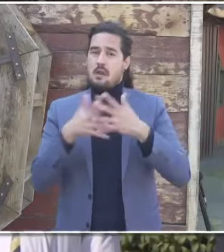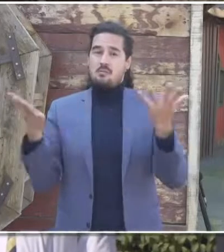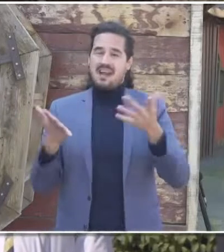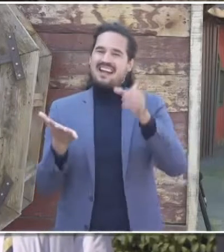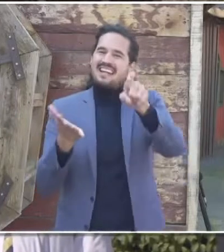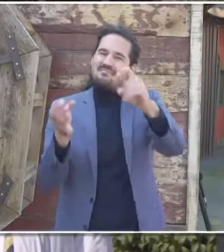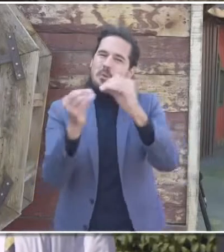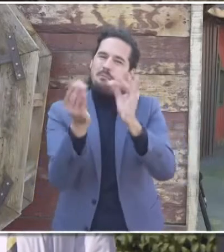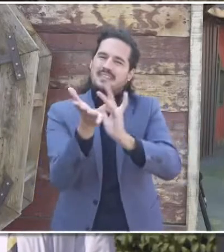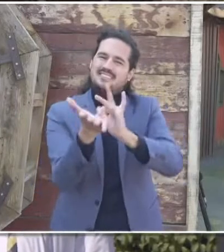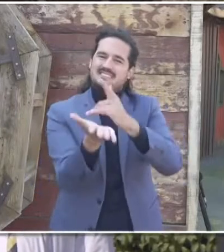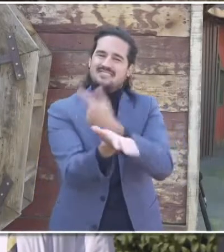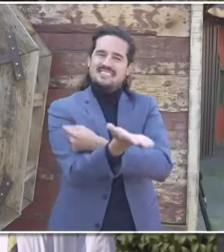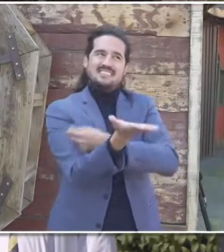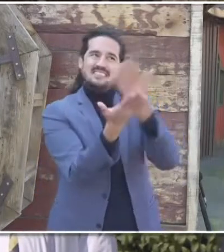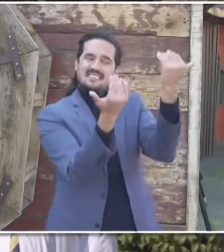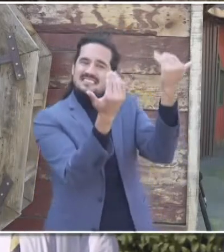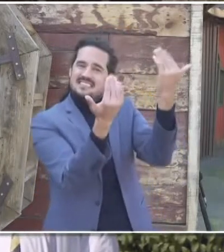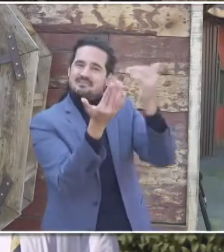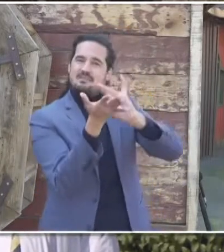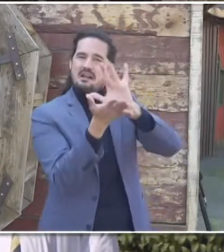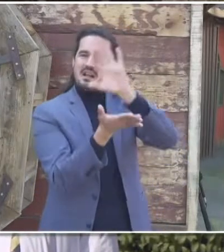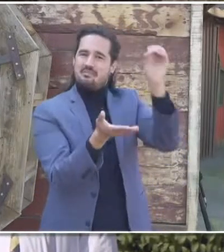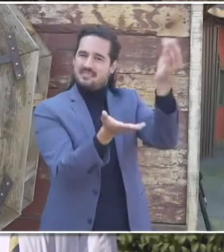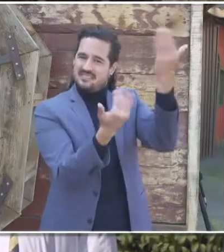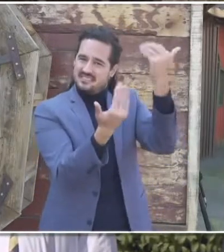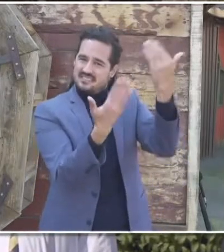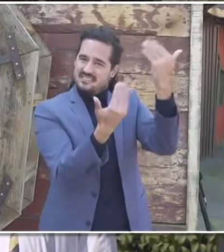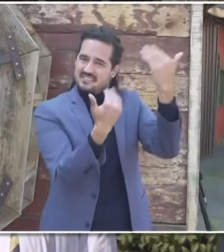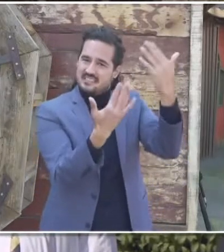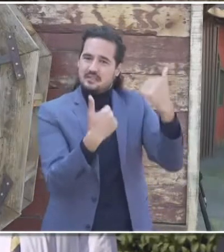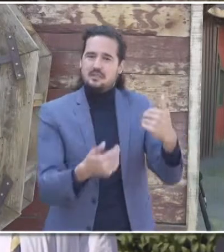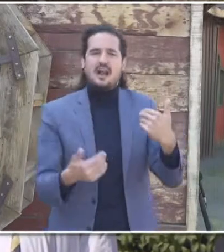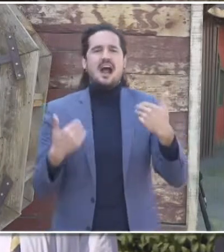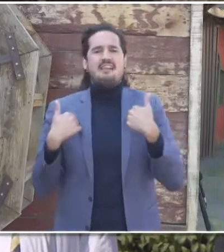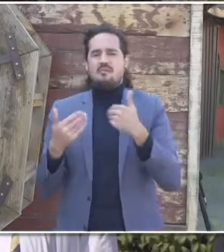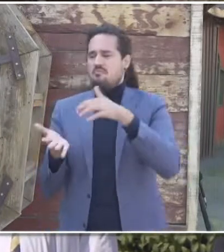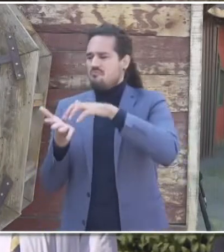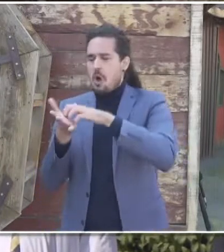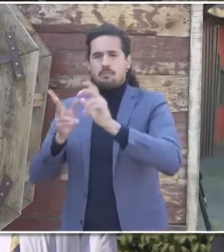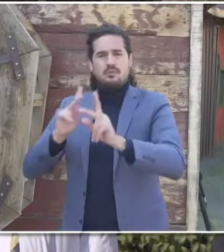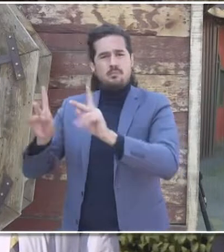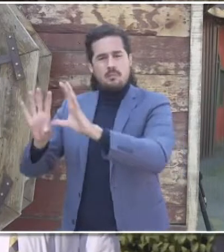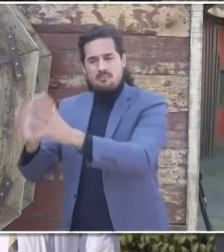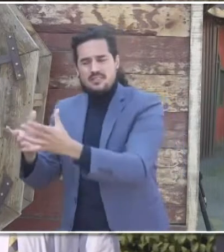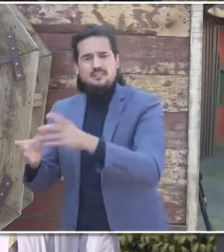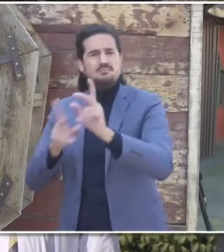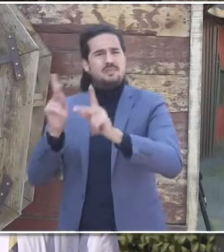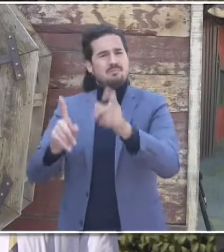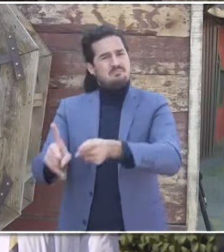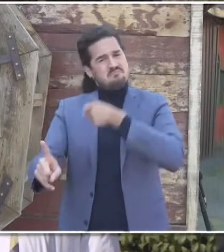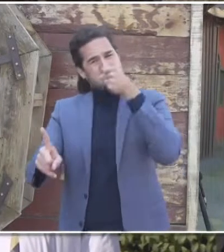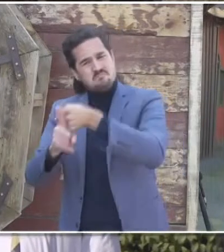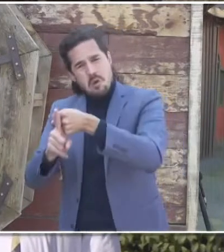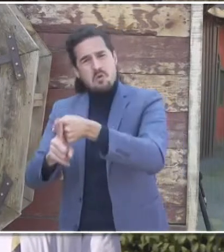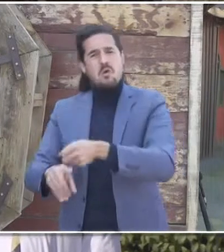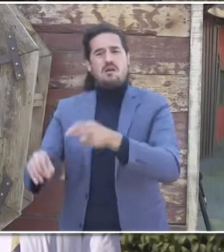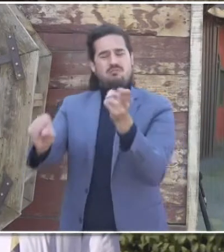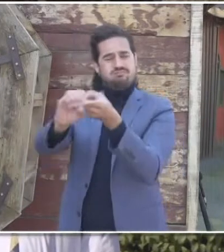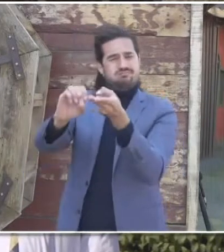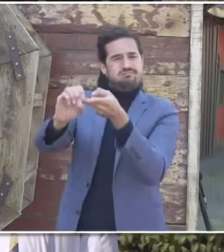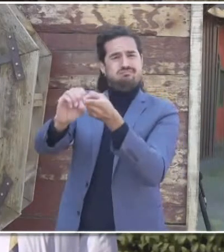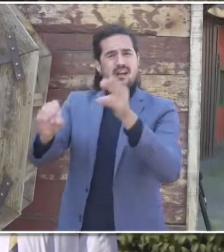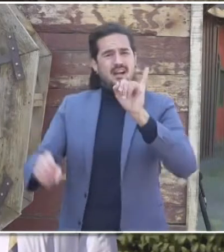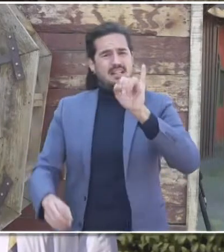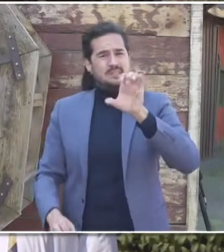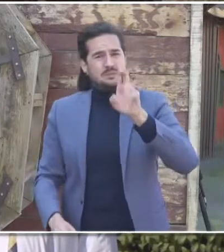all have vulnerable populations. We all have people within our communities that are suffering, people who have ended up in the ICU units, people who have